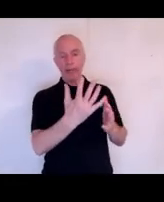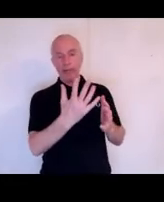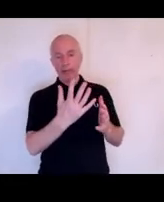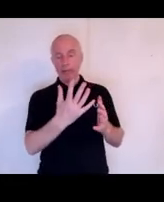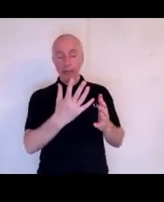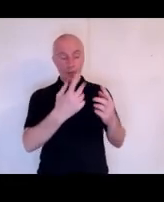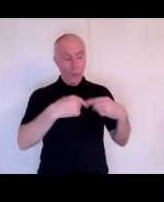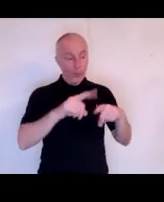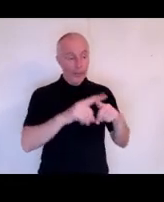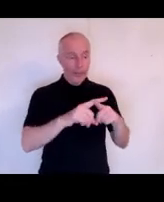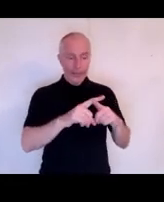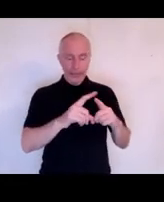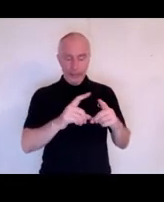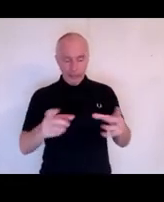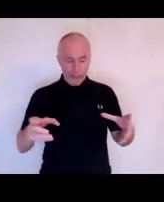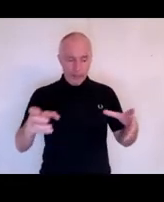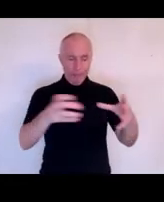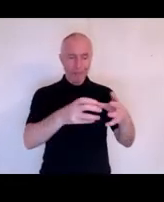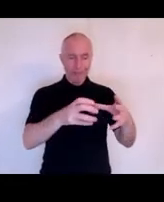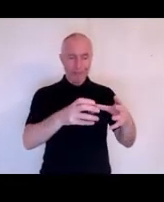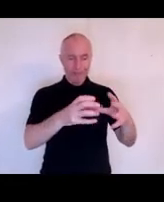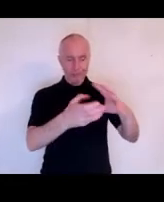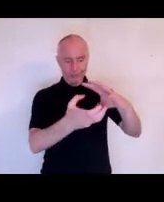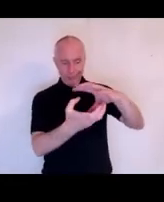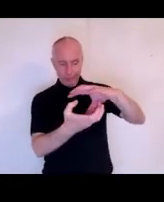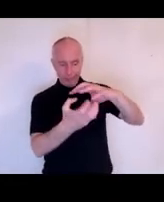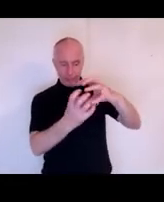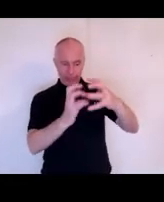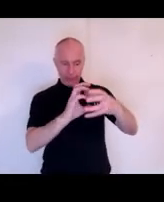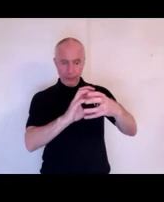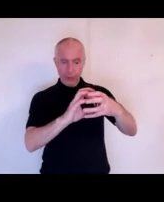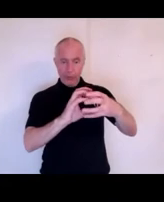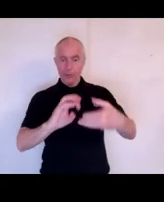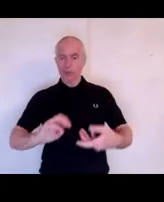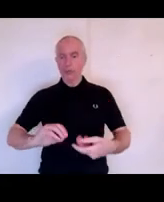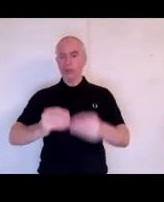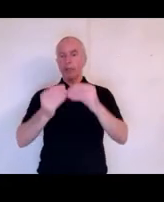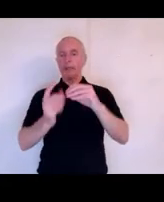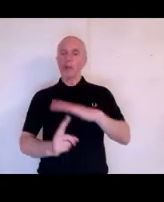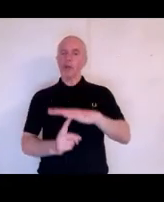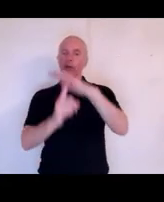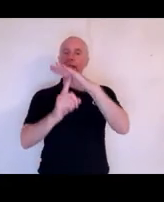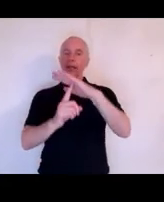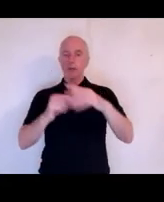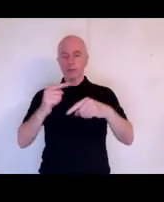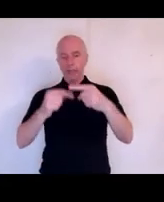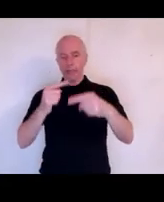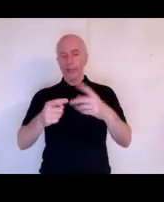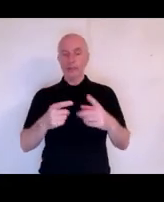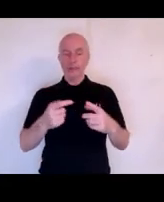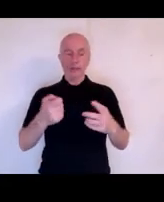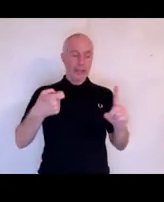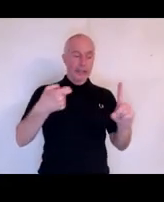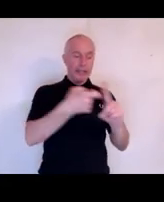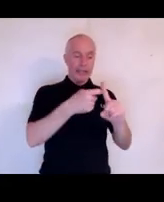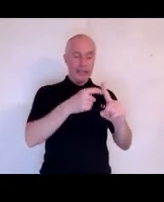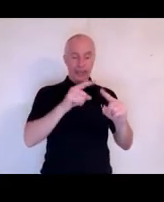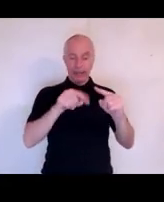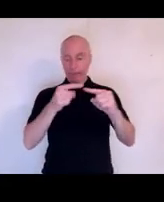together in a certain shape to make a critical reaction. So that's where we're taking our K infinity above one.